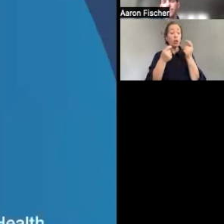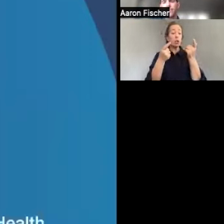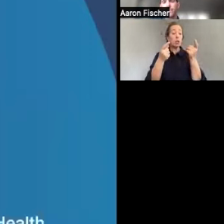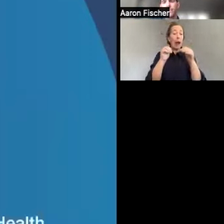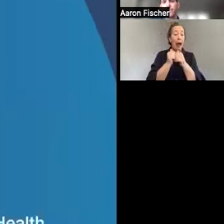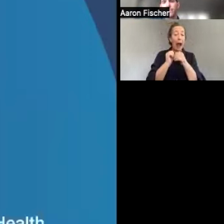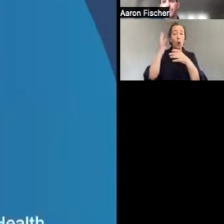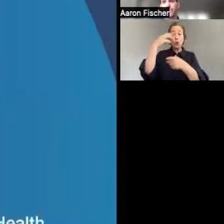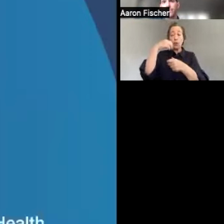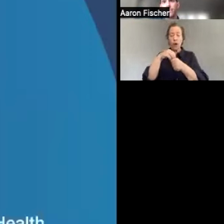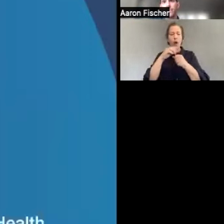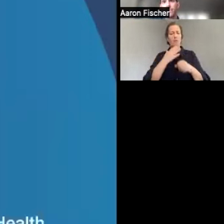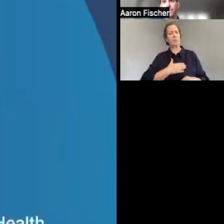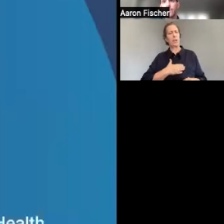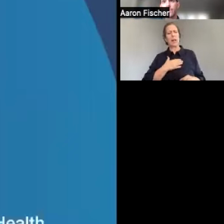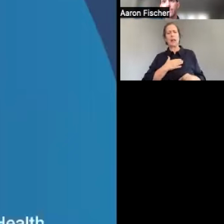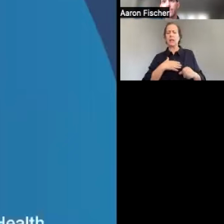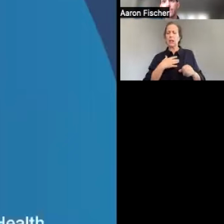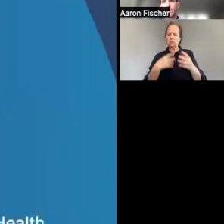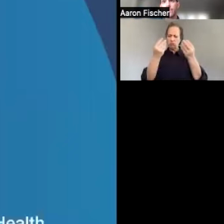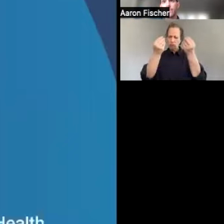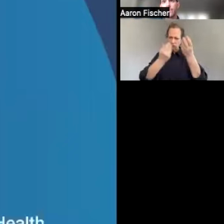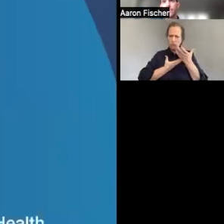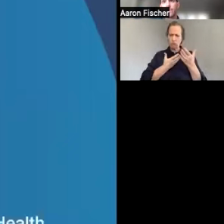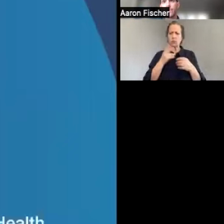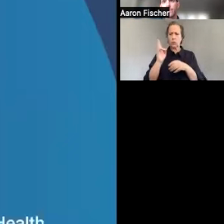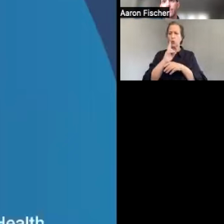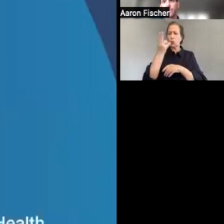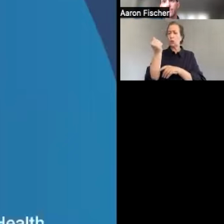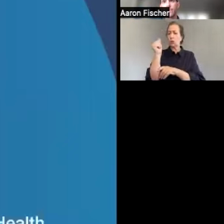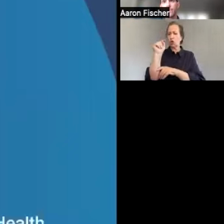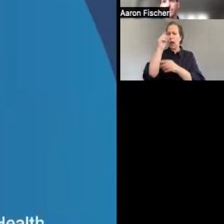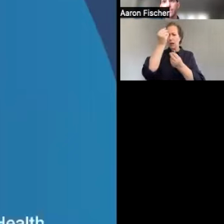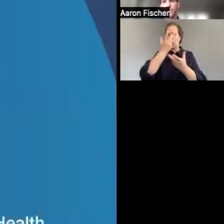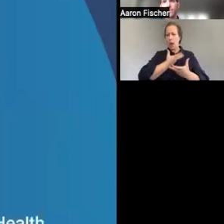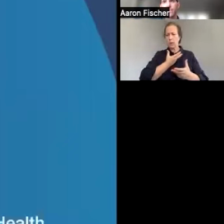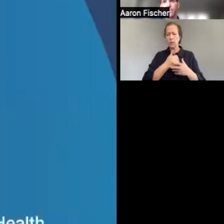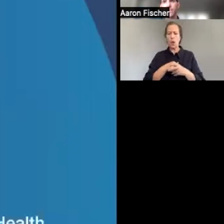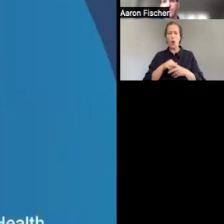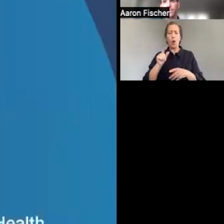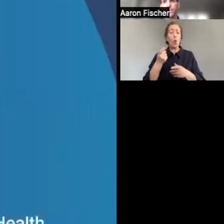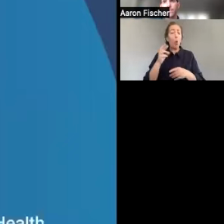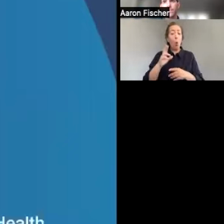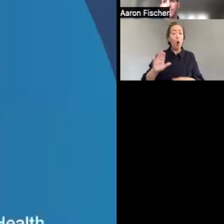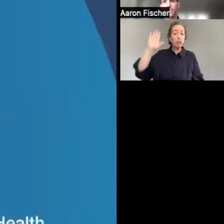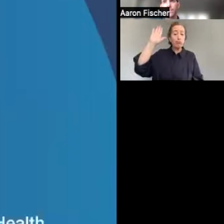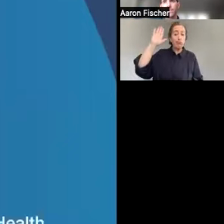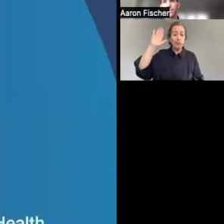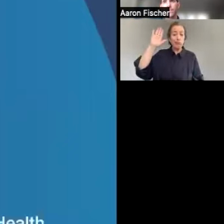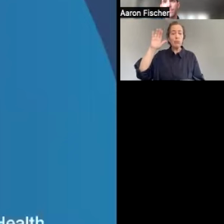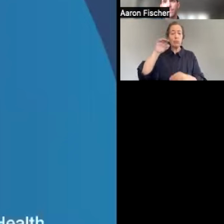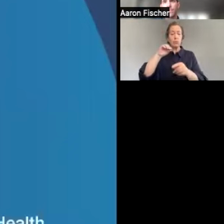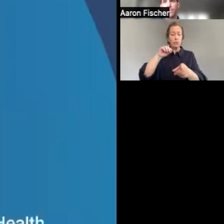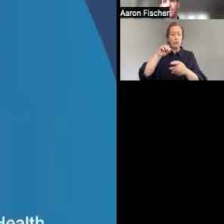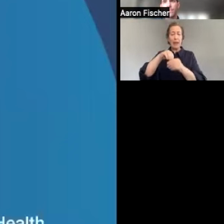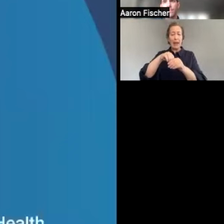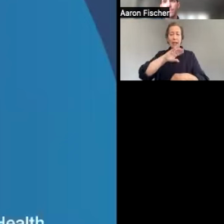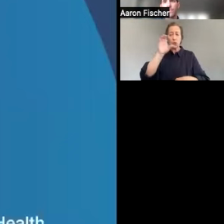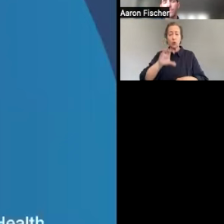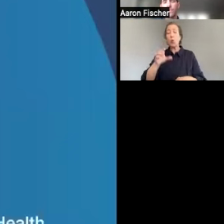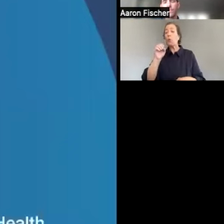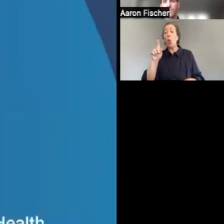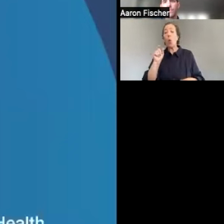don't hesitate to use the chat to communicate with us. Use the raise hand features in Zoom, even send us an